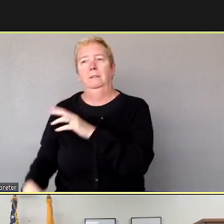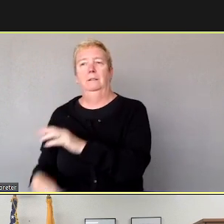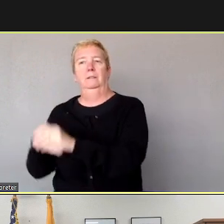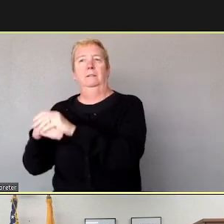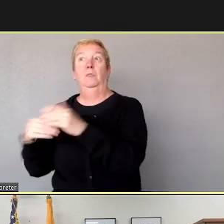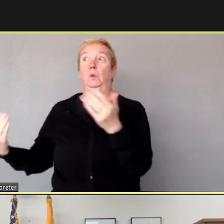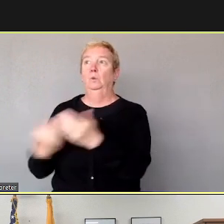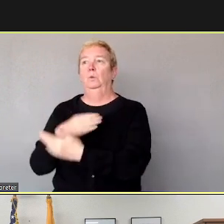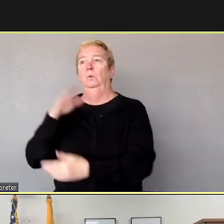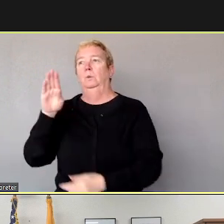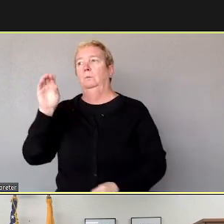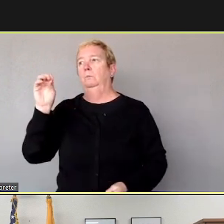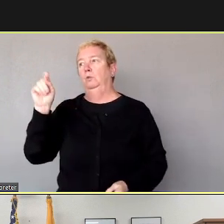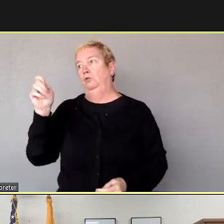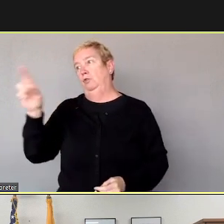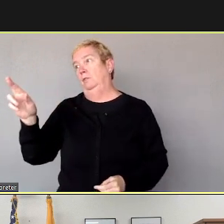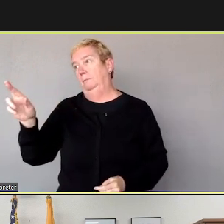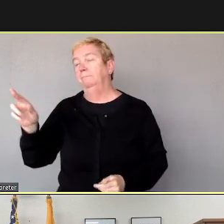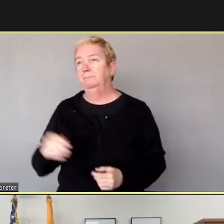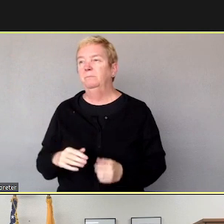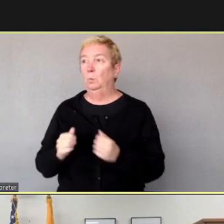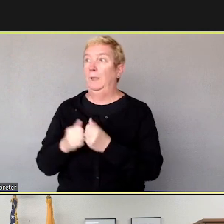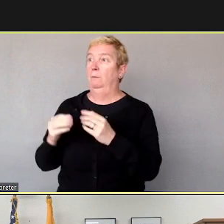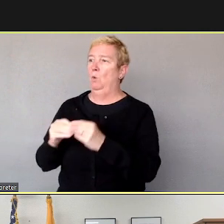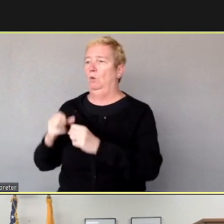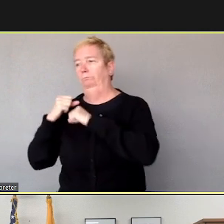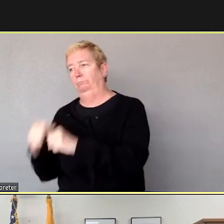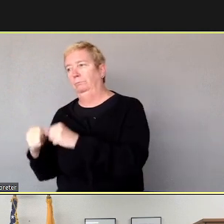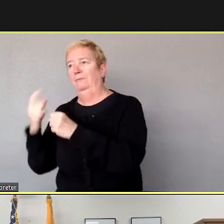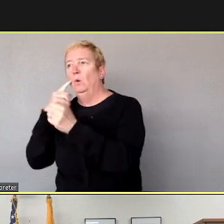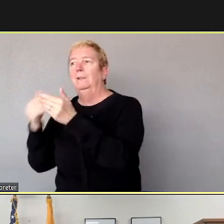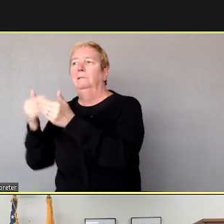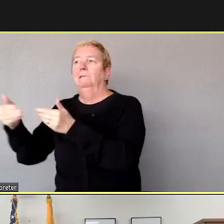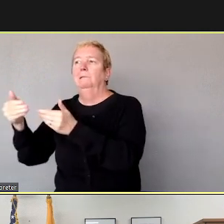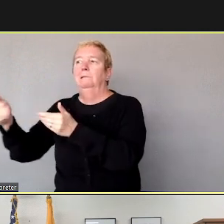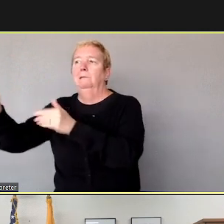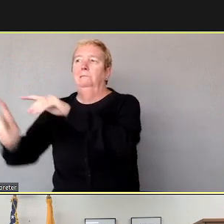booster with broader coverage. So I'd encourage you to do that as well. Next slide,